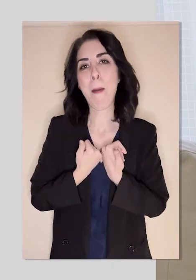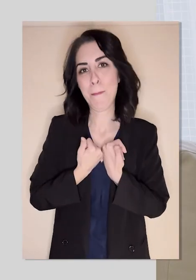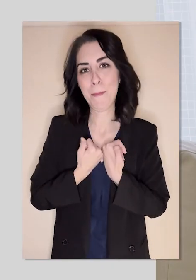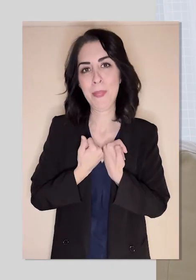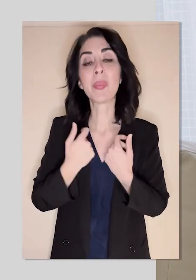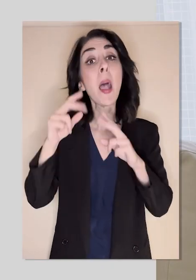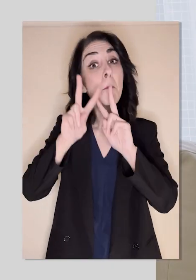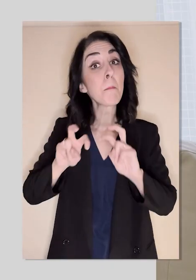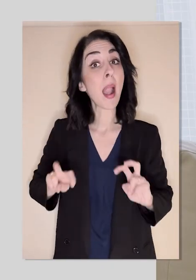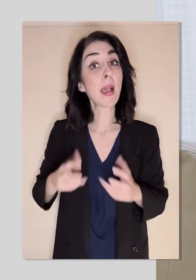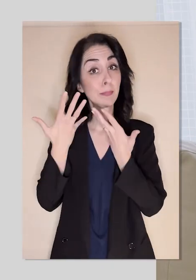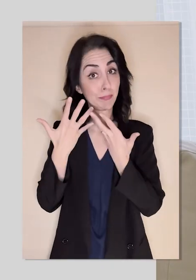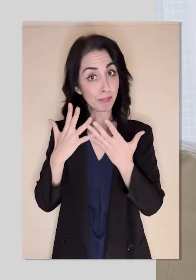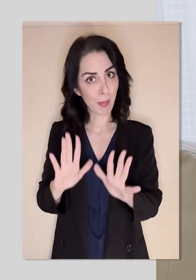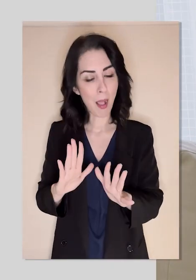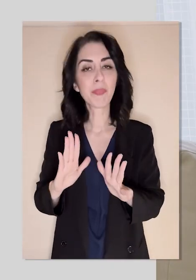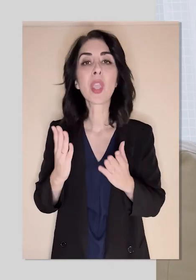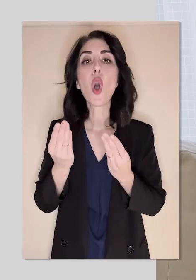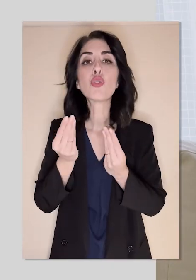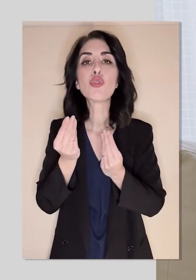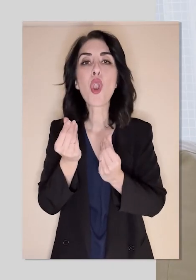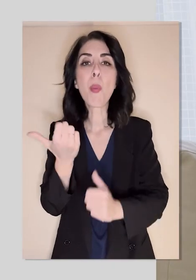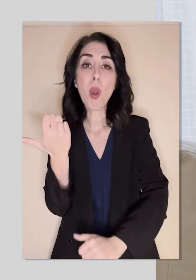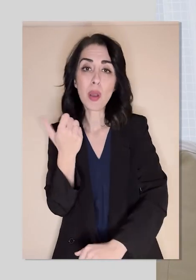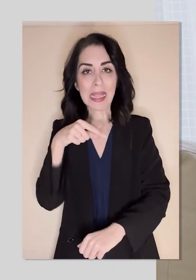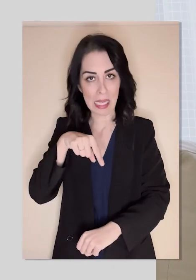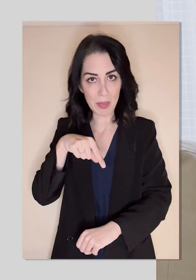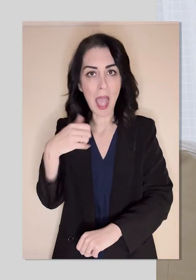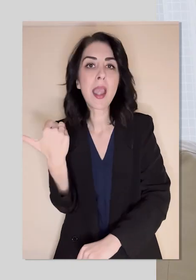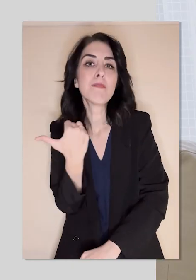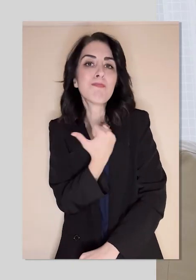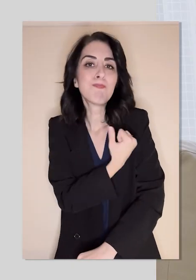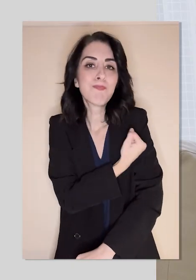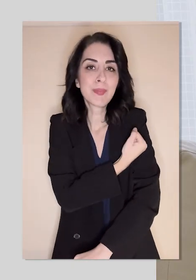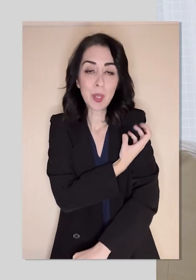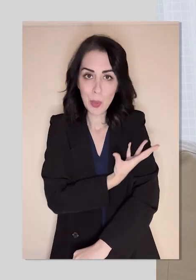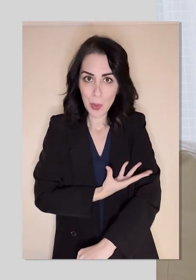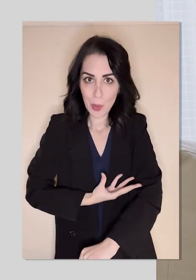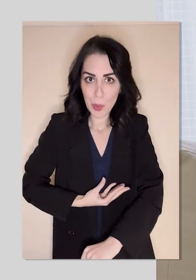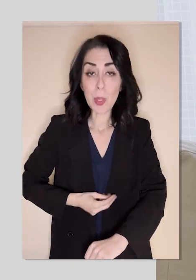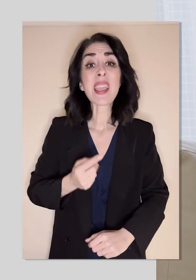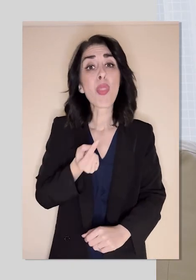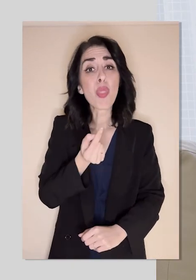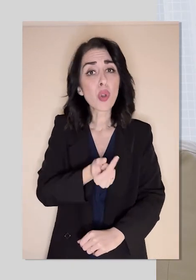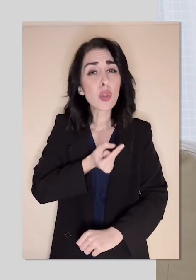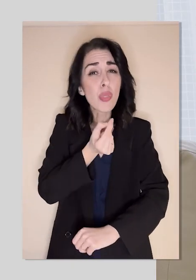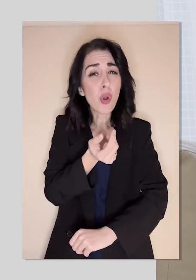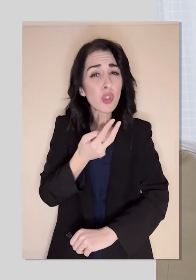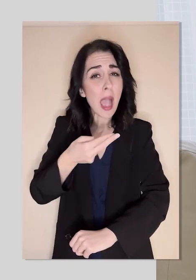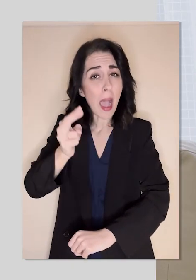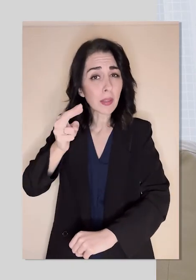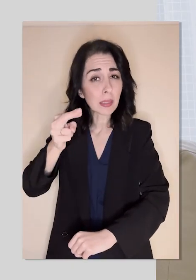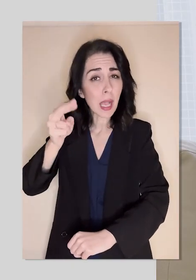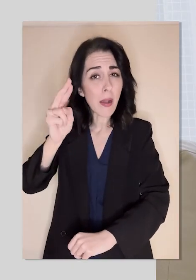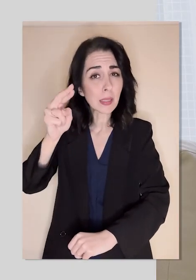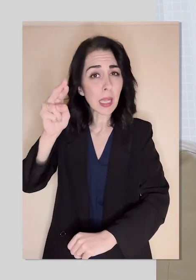higher dose to patients that weren't getting better. There's always a dose that works, but sometimes it's so high